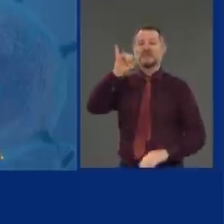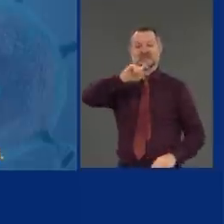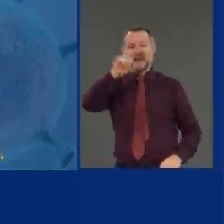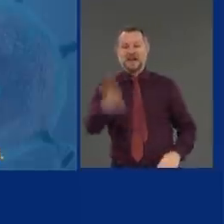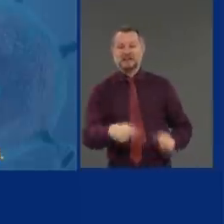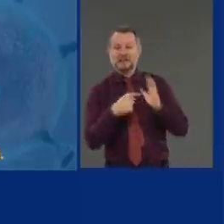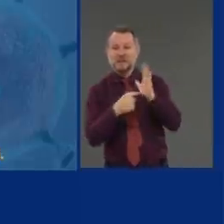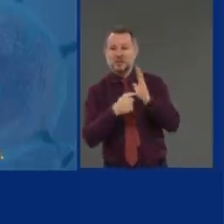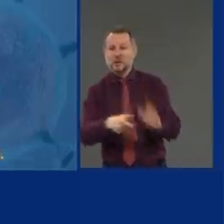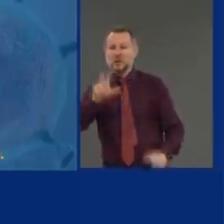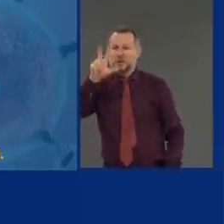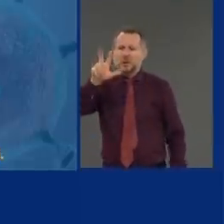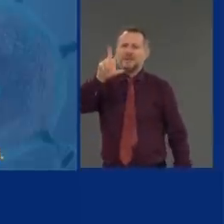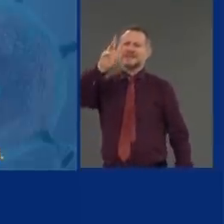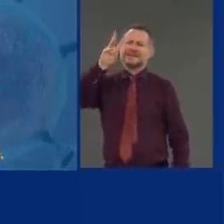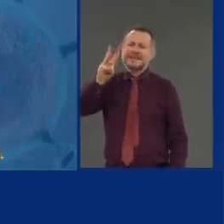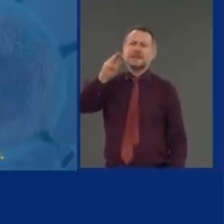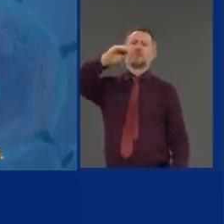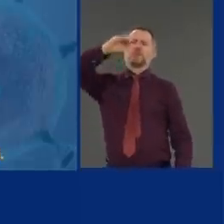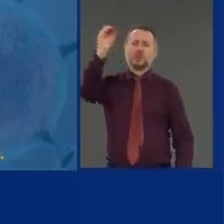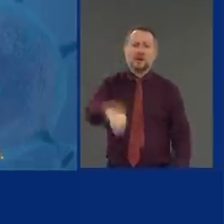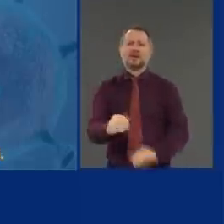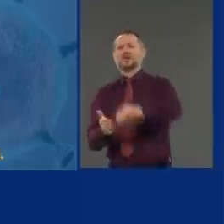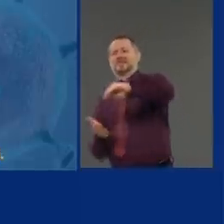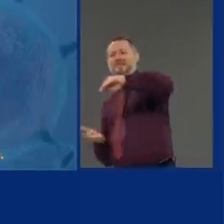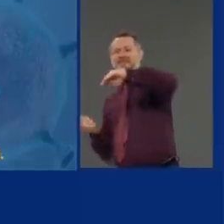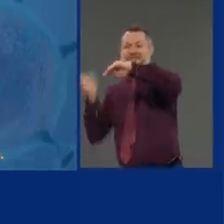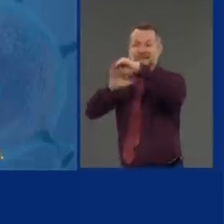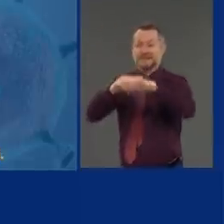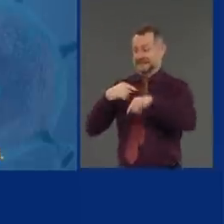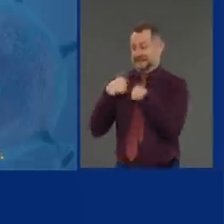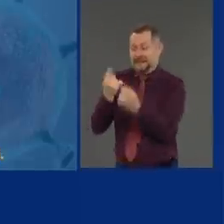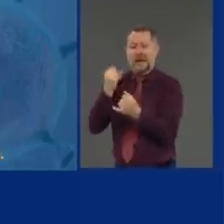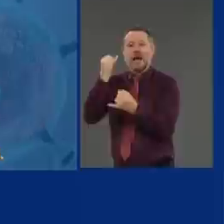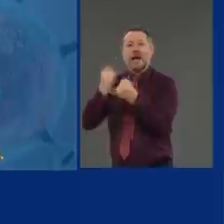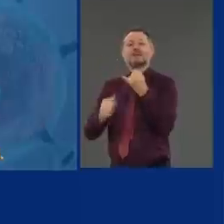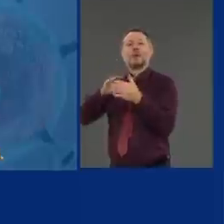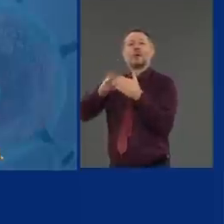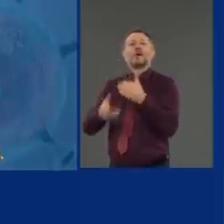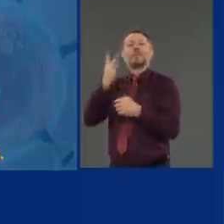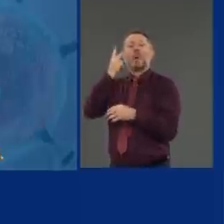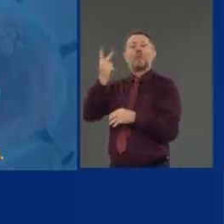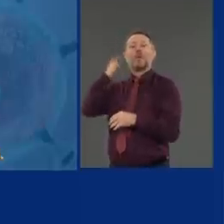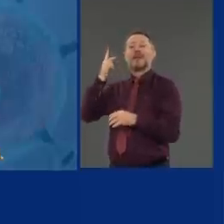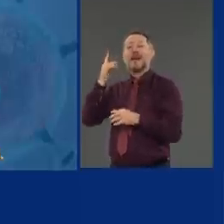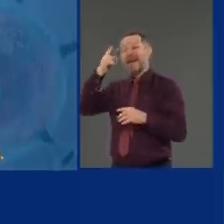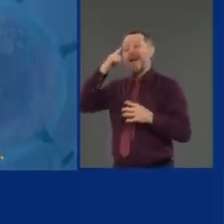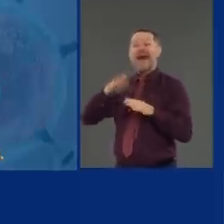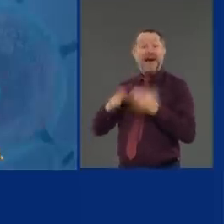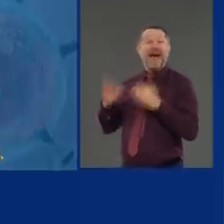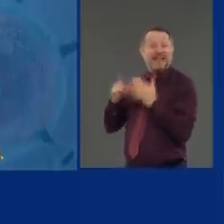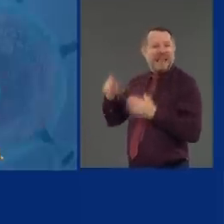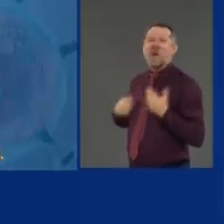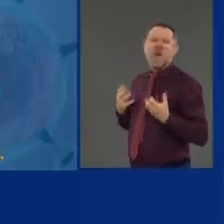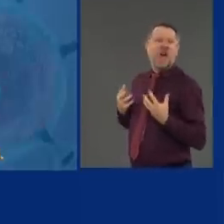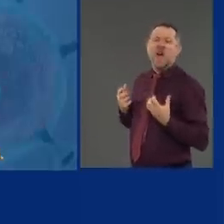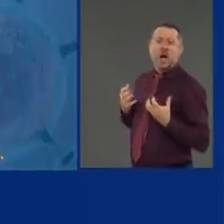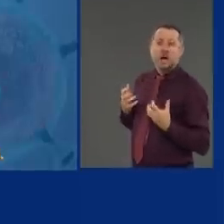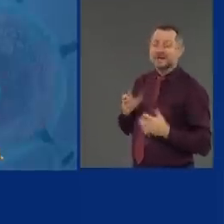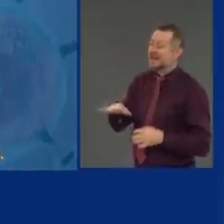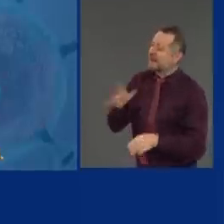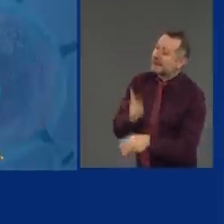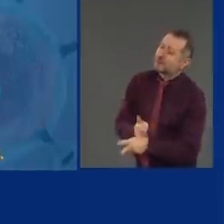Memorial Day. Reopen, reopen, reopen. Be careful, be careful, be careful.